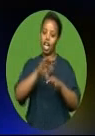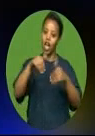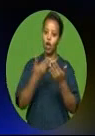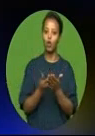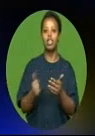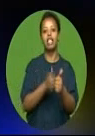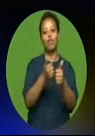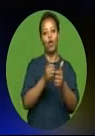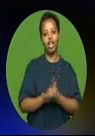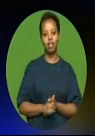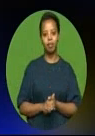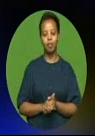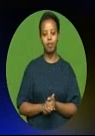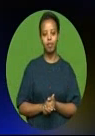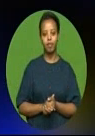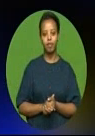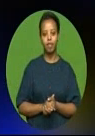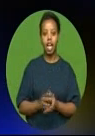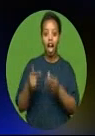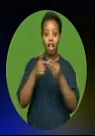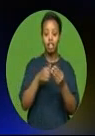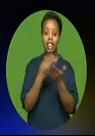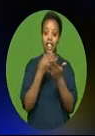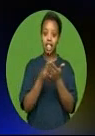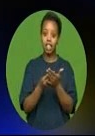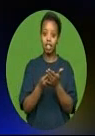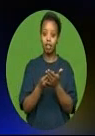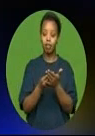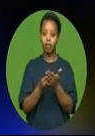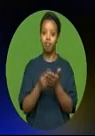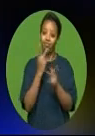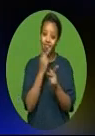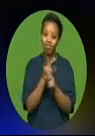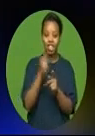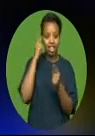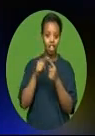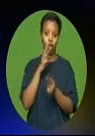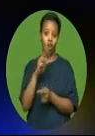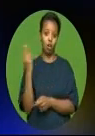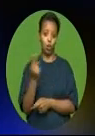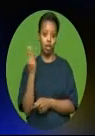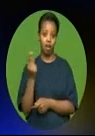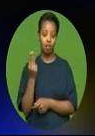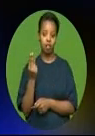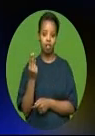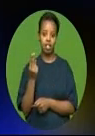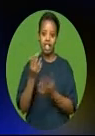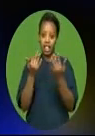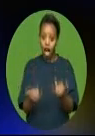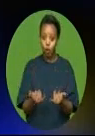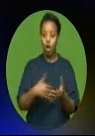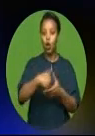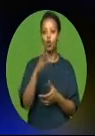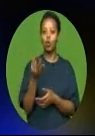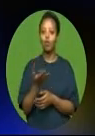include the following. Unless currency hedging strategies are utilized, the actual